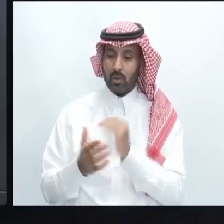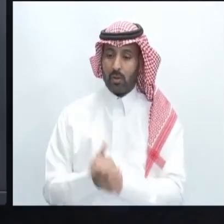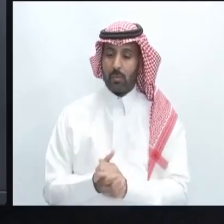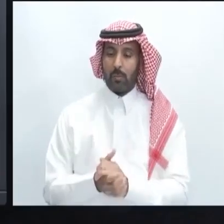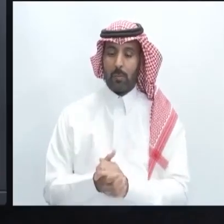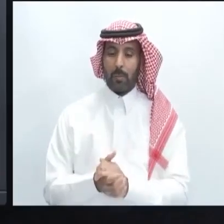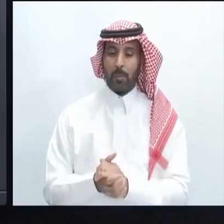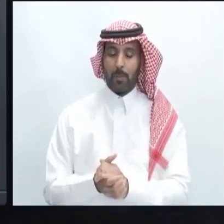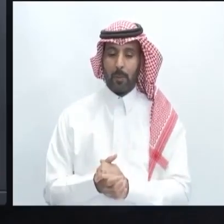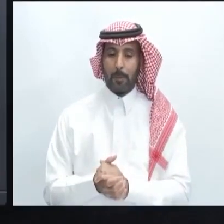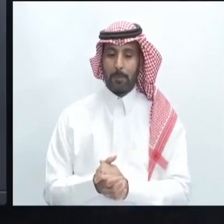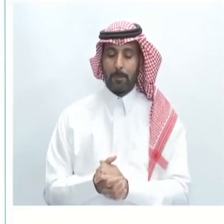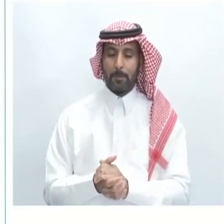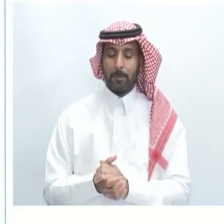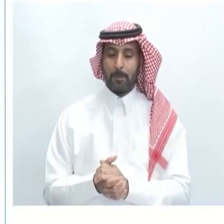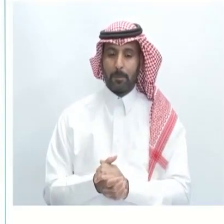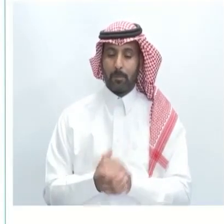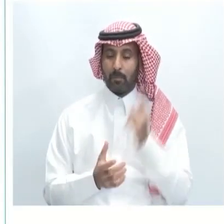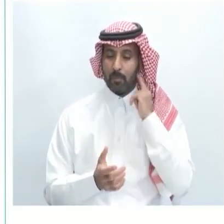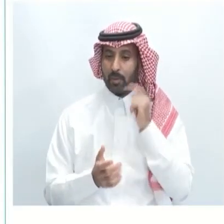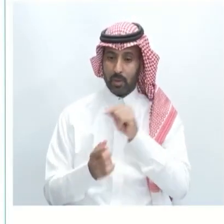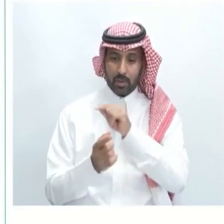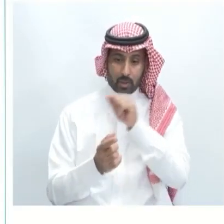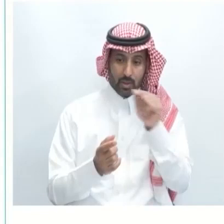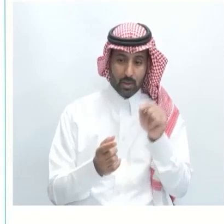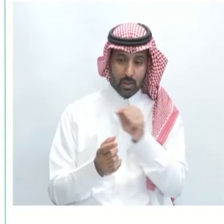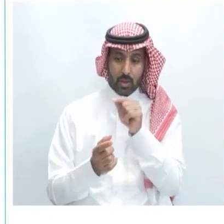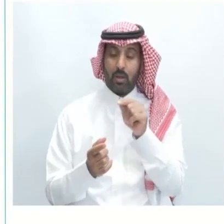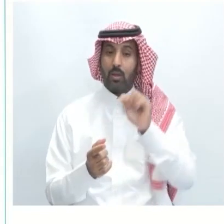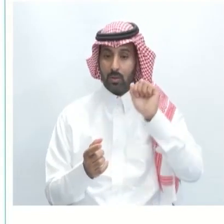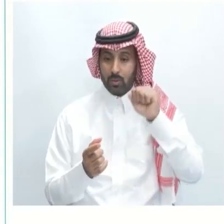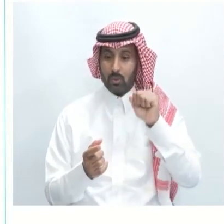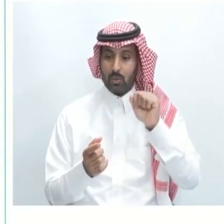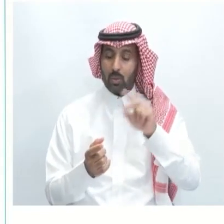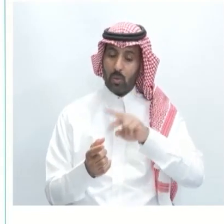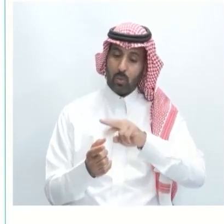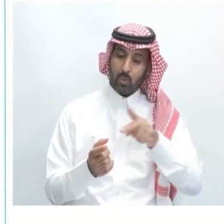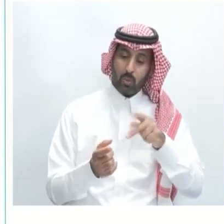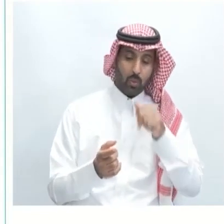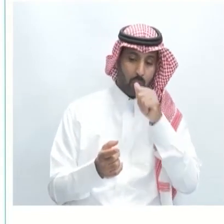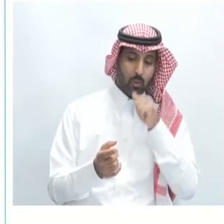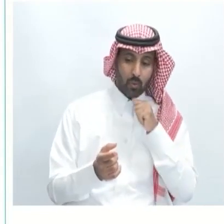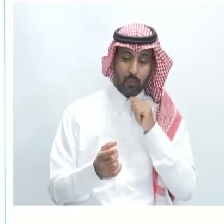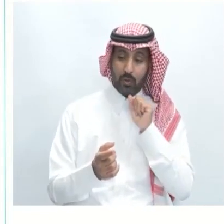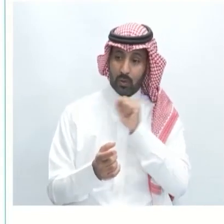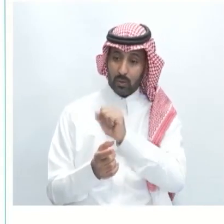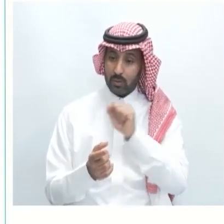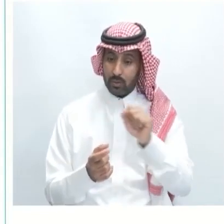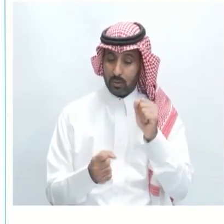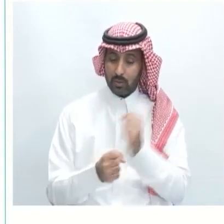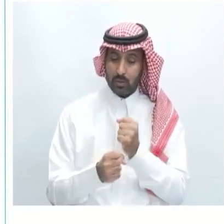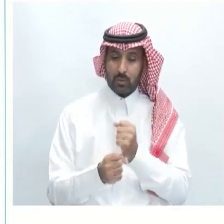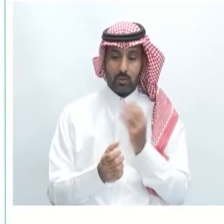the listening. So listen and circle yes or no for each job. So this is the chart here. These are